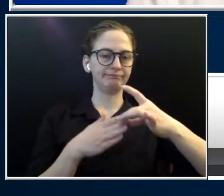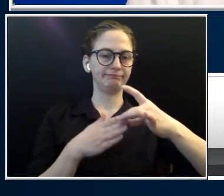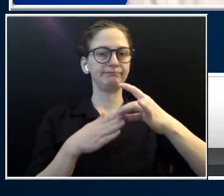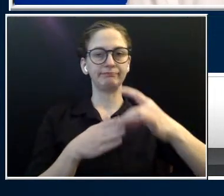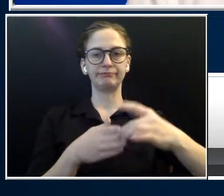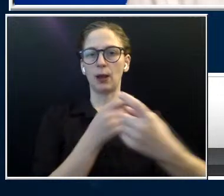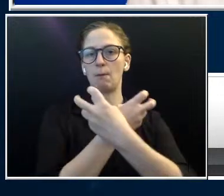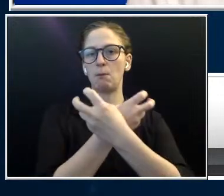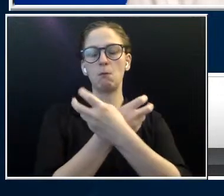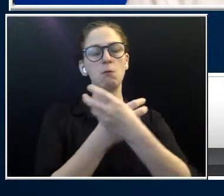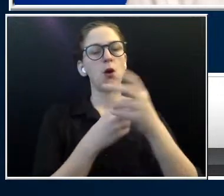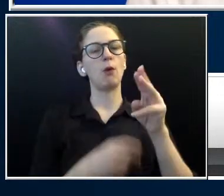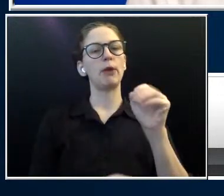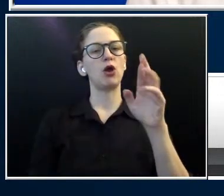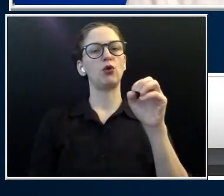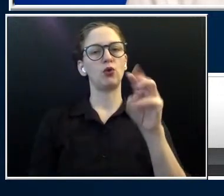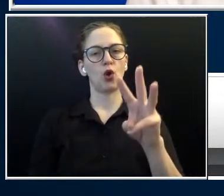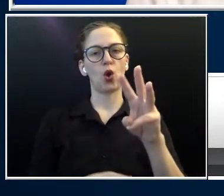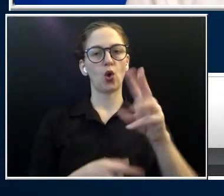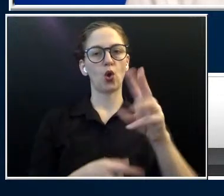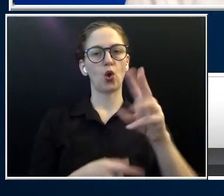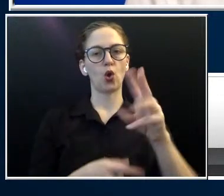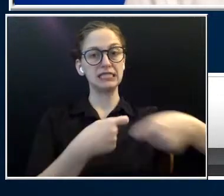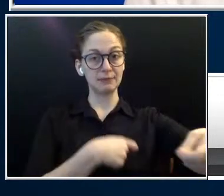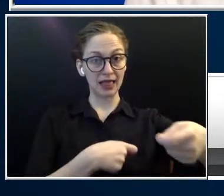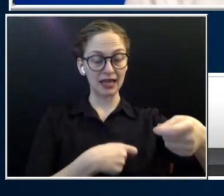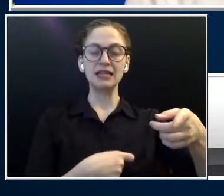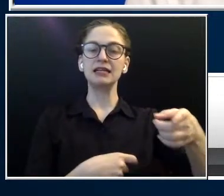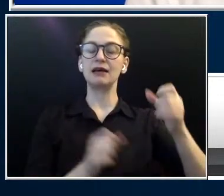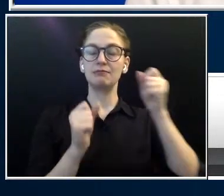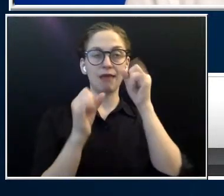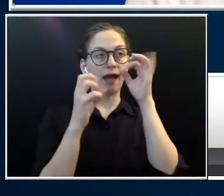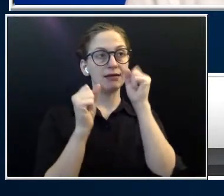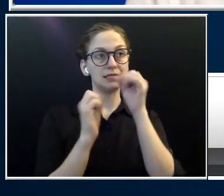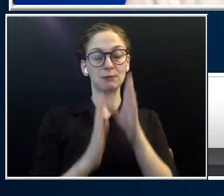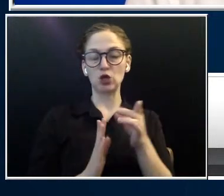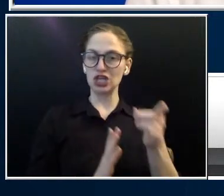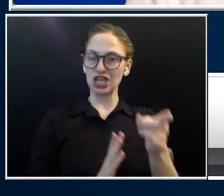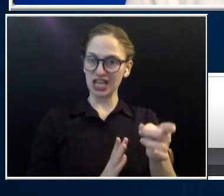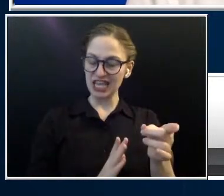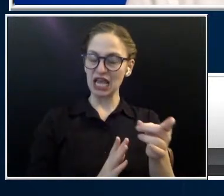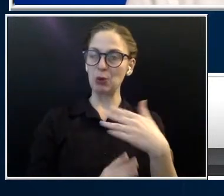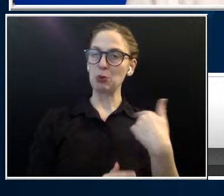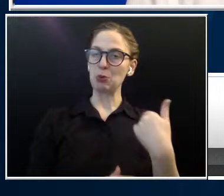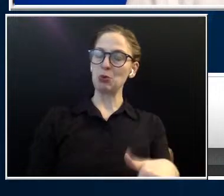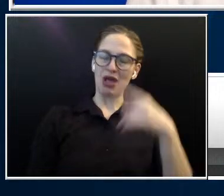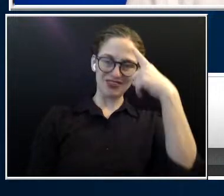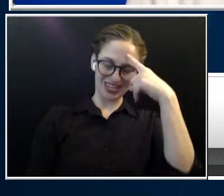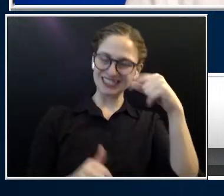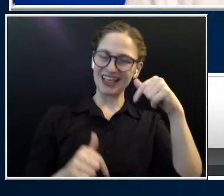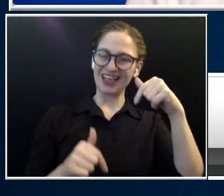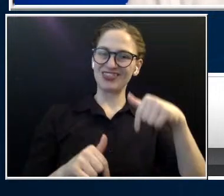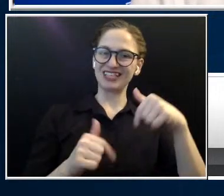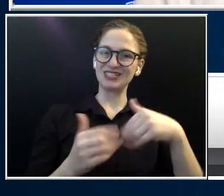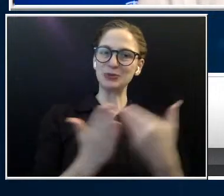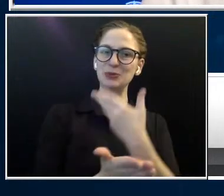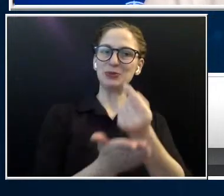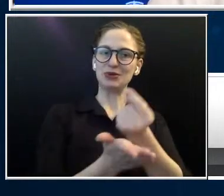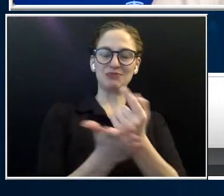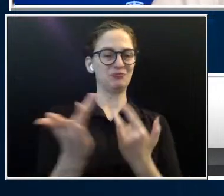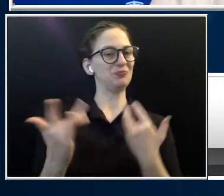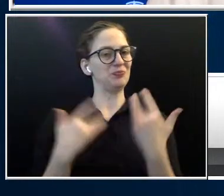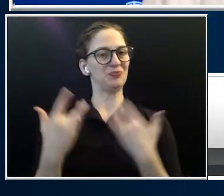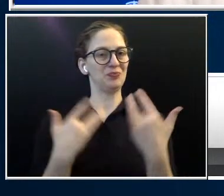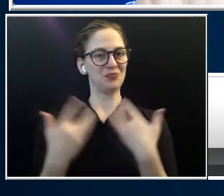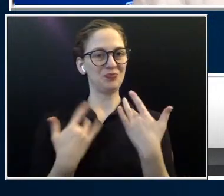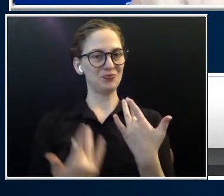person. He thinks, I think, that this is also incredibly exciting for patients. Dr. McGurk. Absolutely. Thank you, and